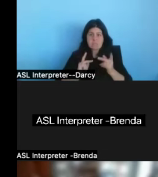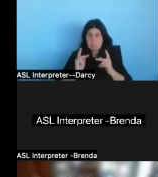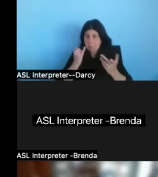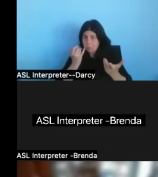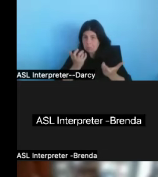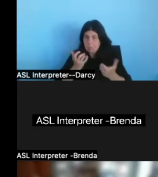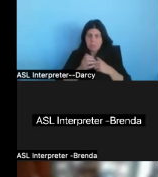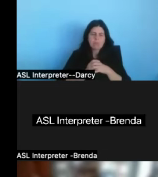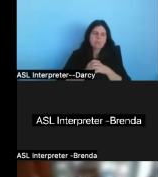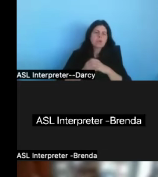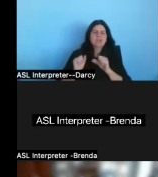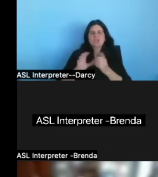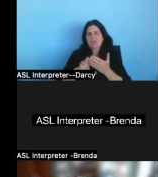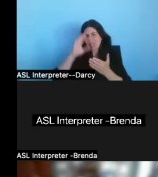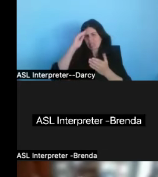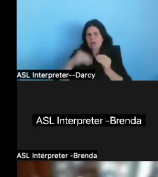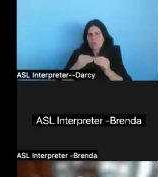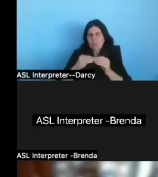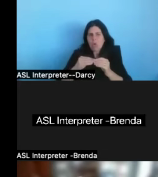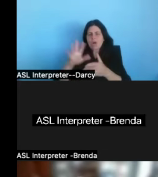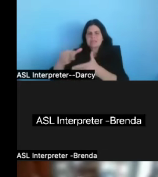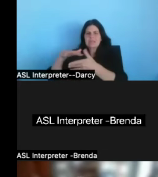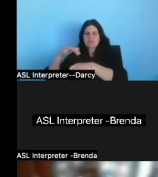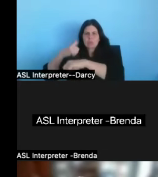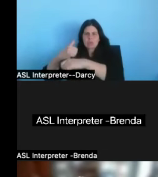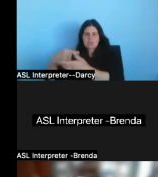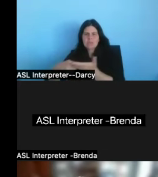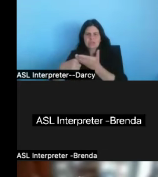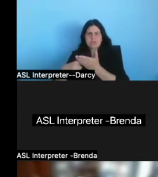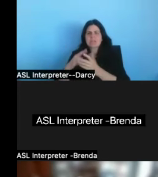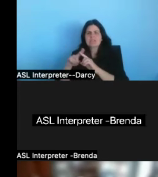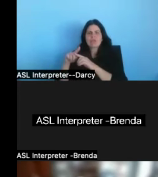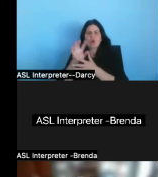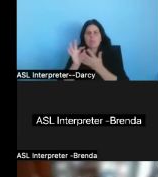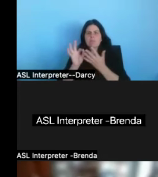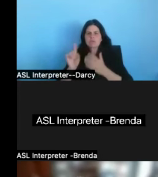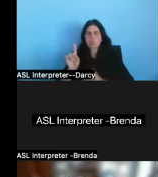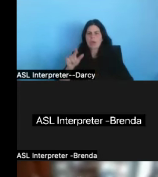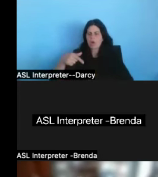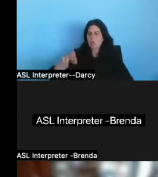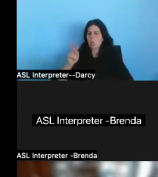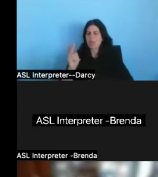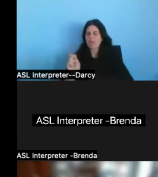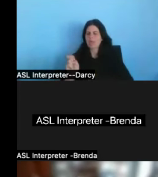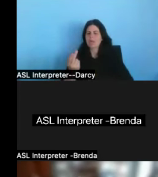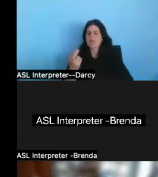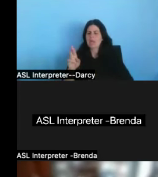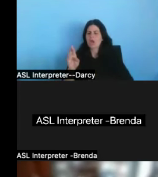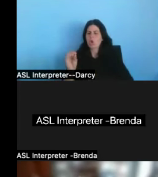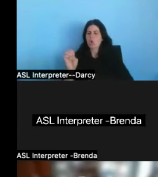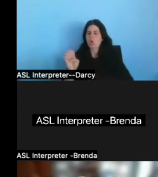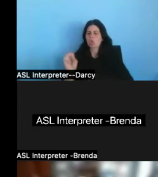you can learn more and schedule a discussion about options at quakeheroes.org. This is just some of the events we